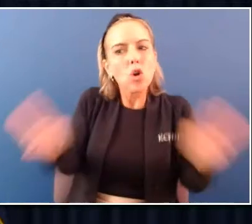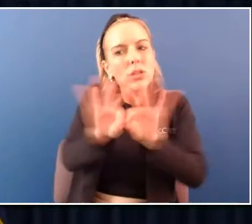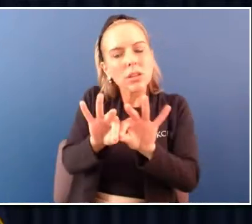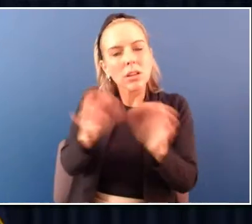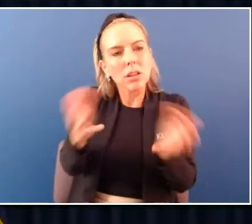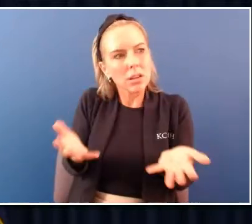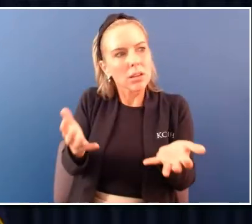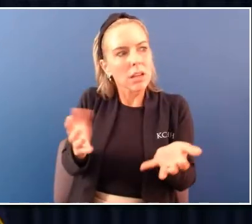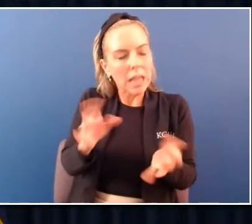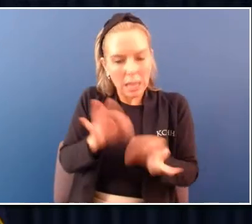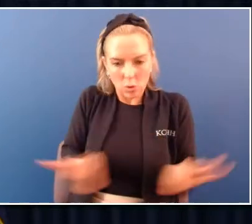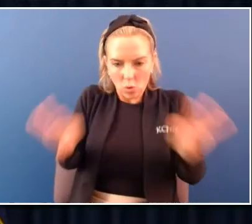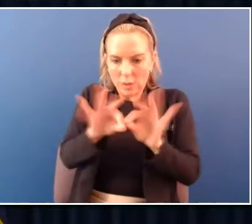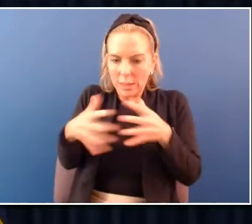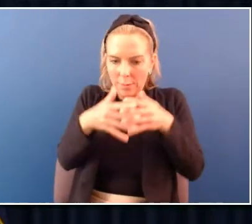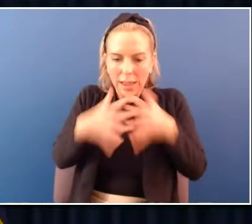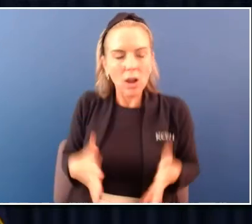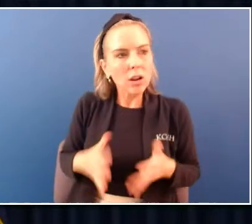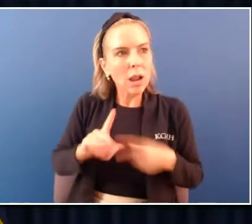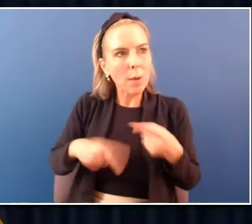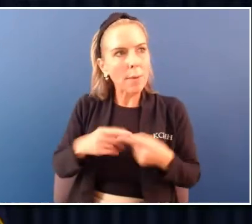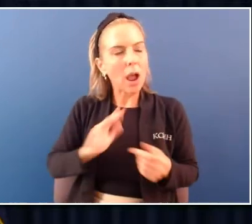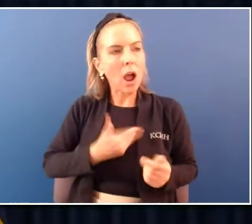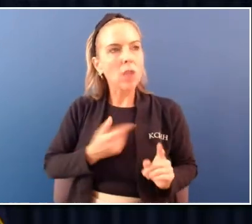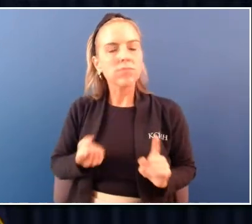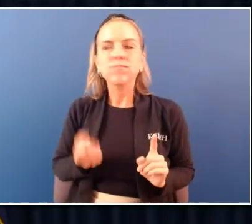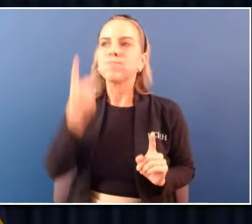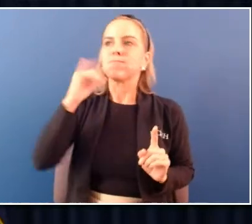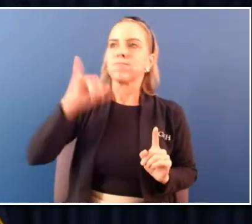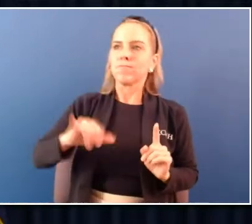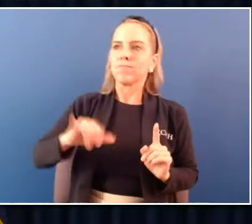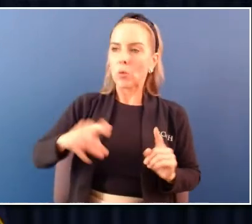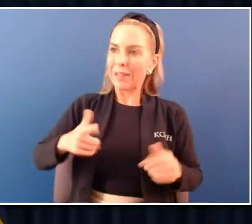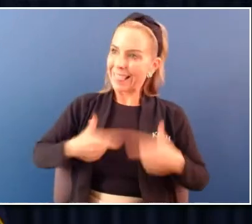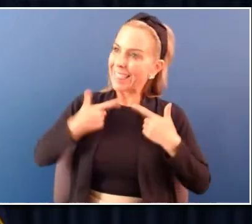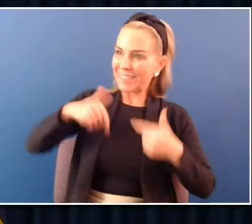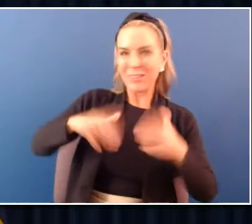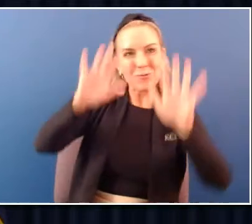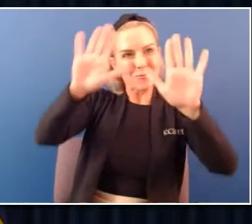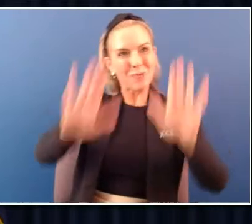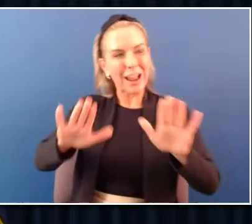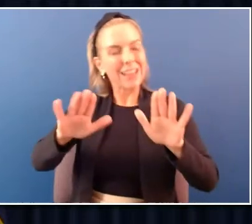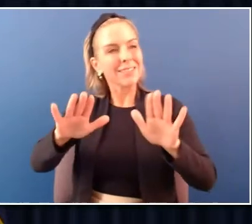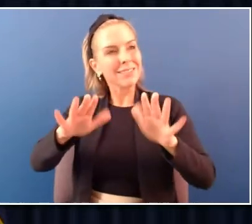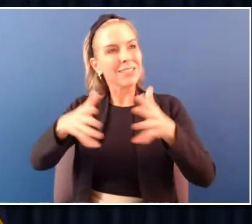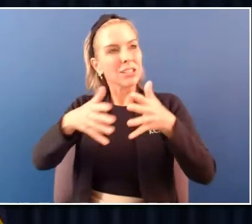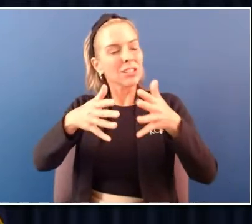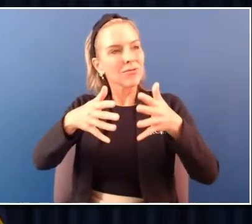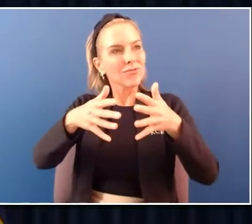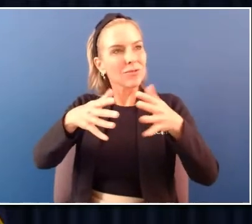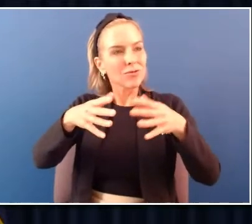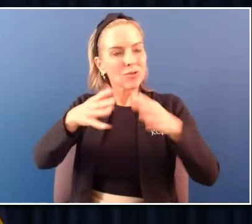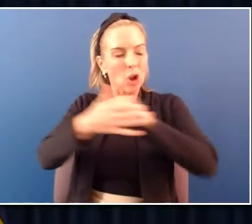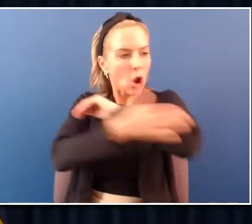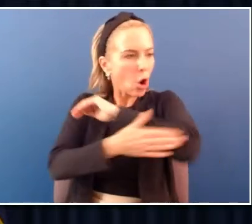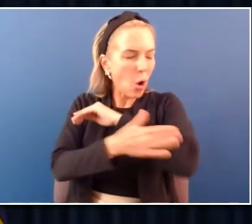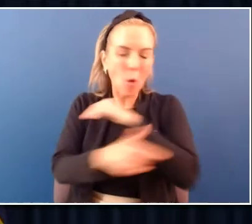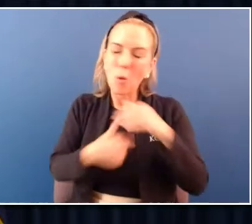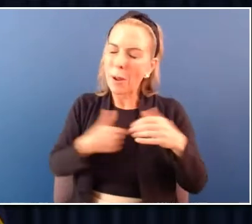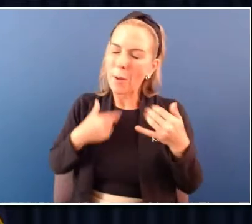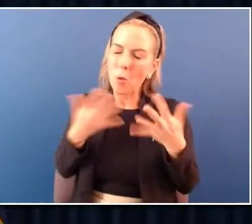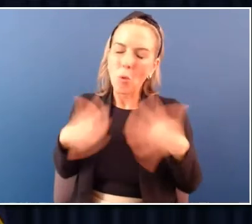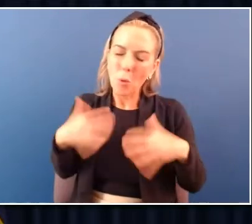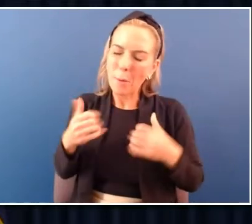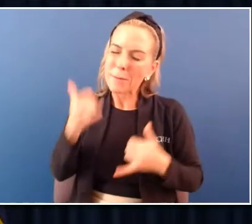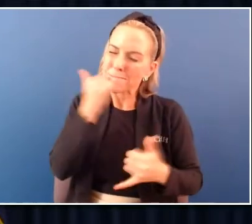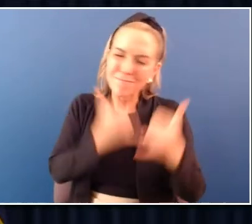as an American, and about our understanding that while we live in the greatest country in the history of the world, we have made some terrible mistakes, and